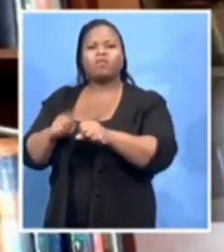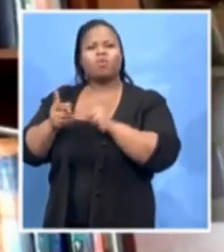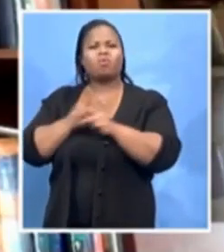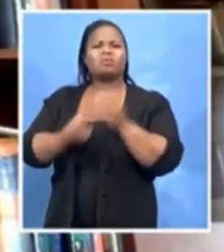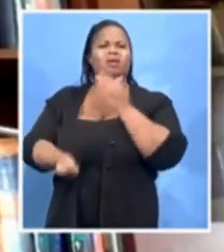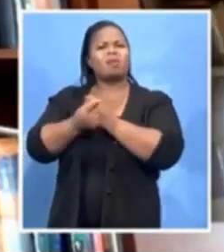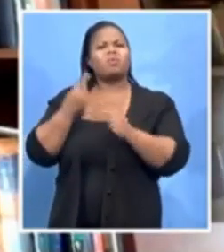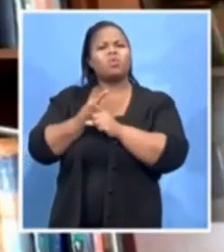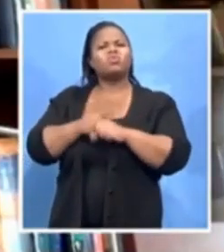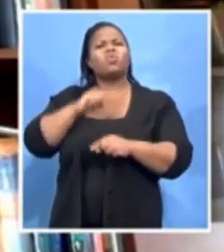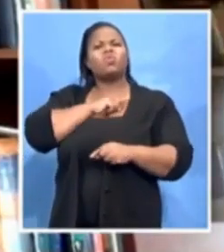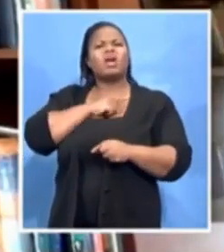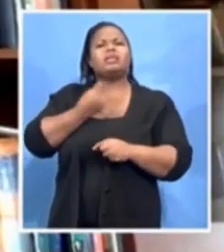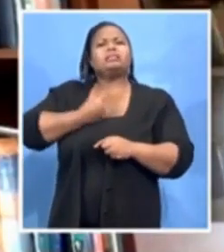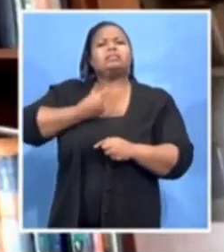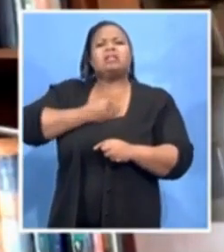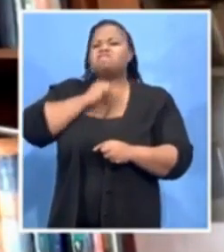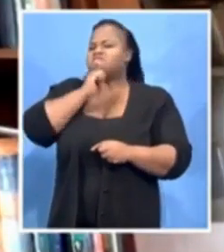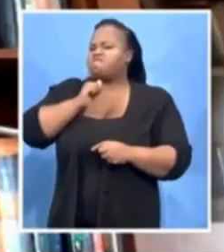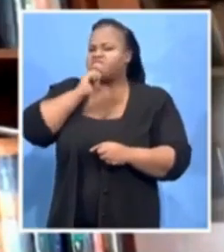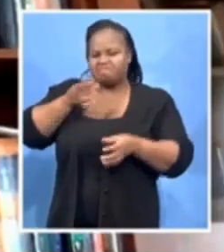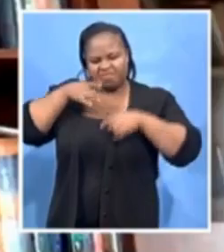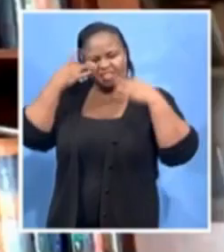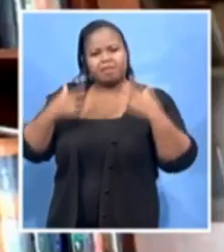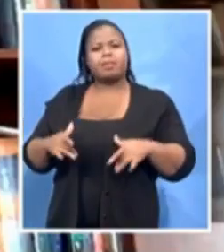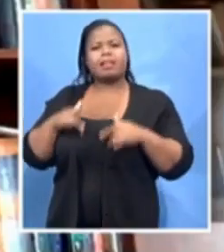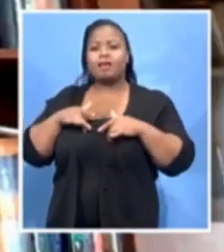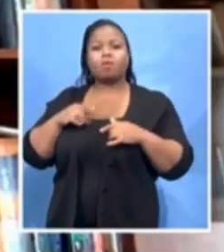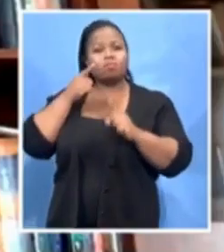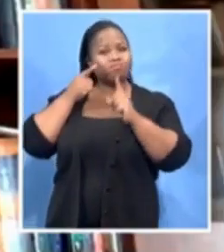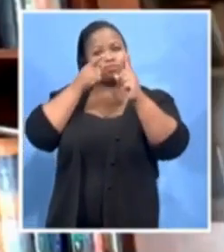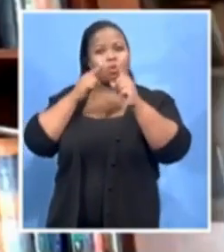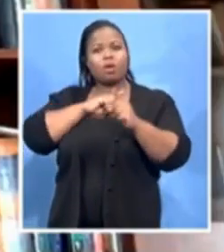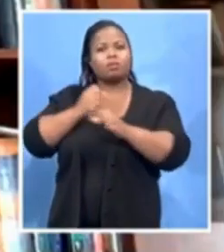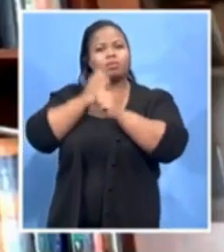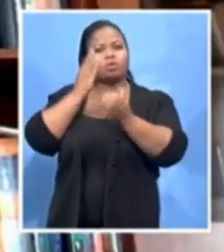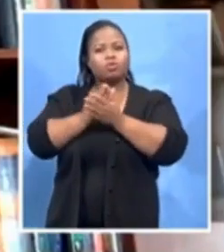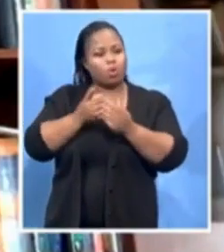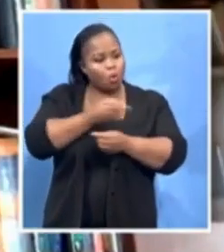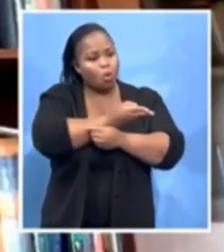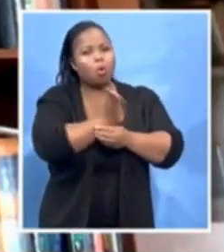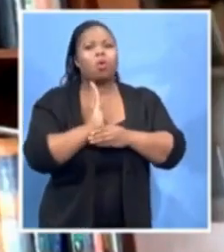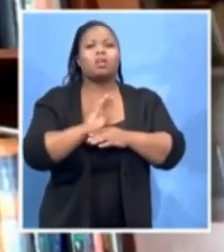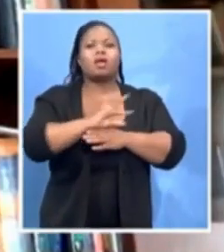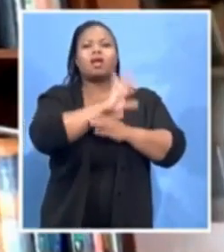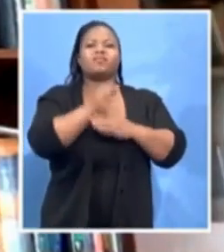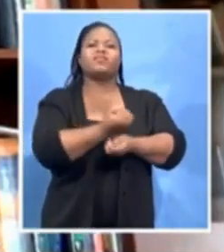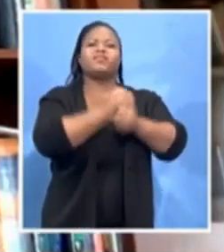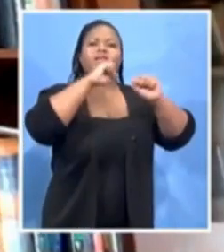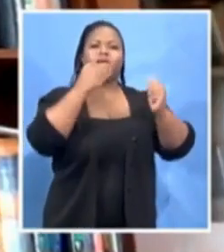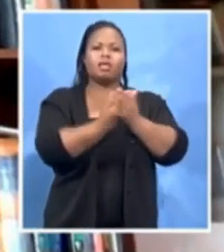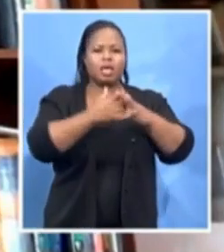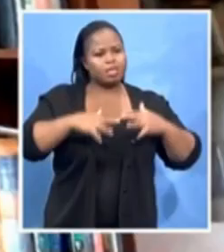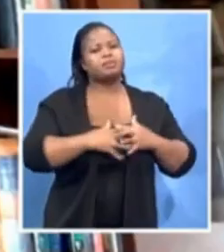And they were designed to ensure that once we are all free, we can now unite and begin to look at the